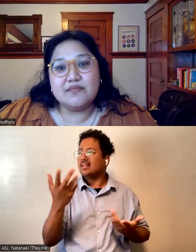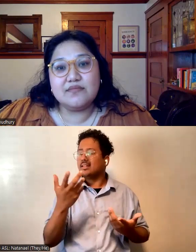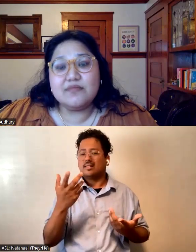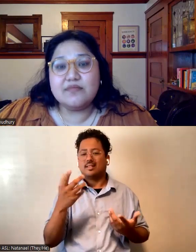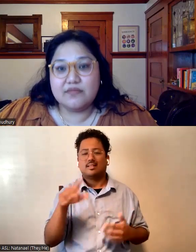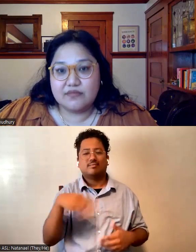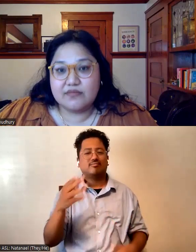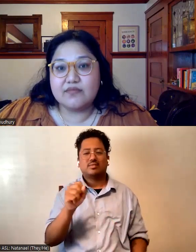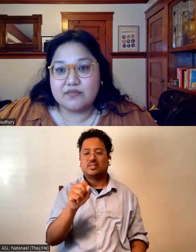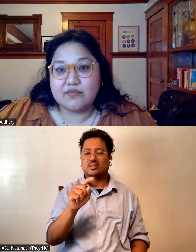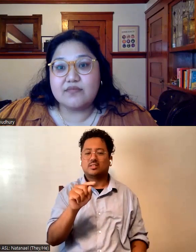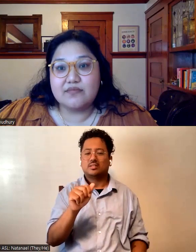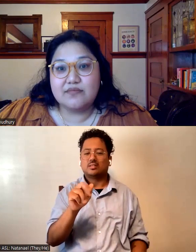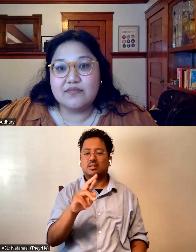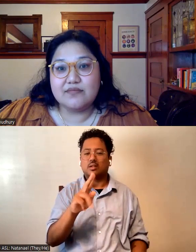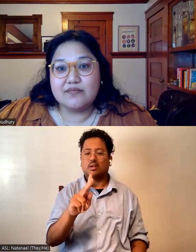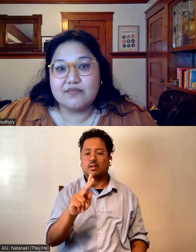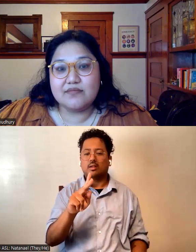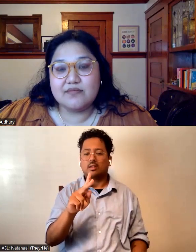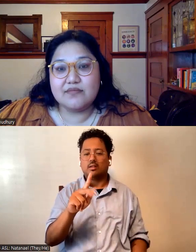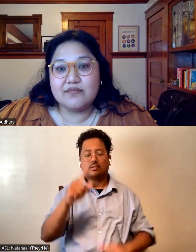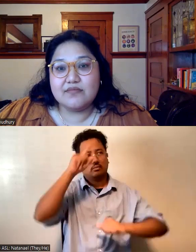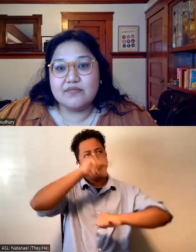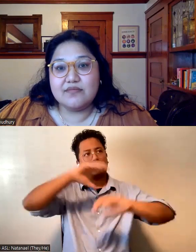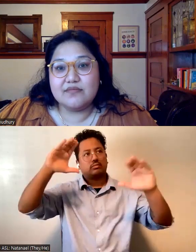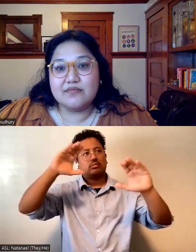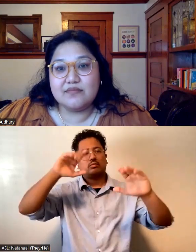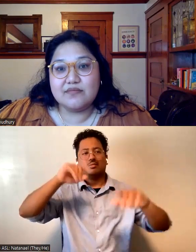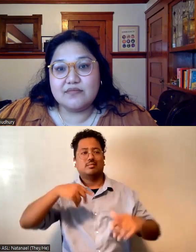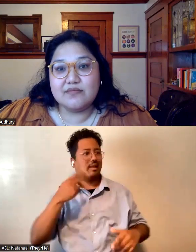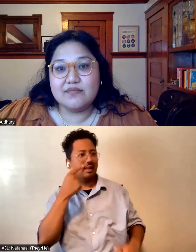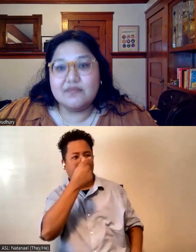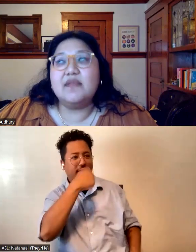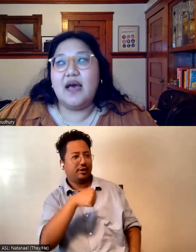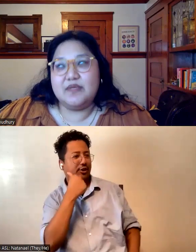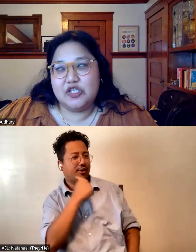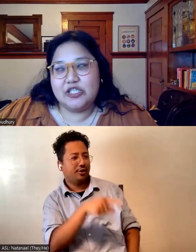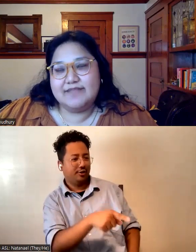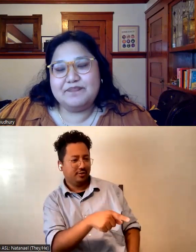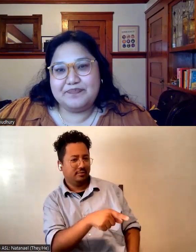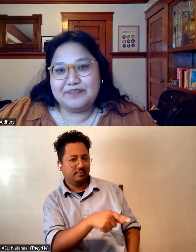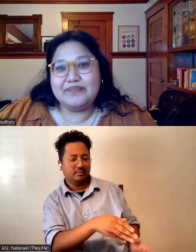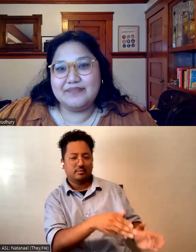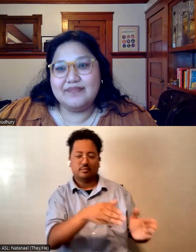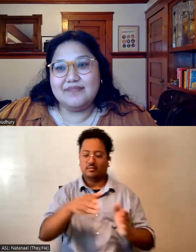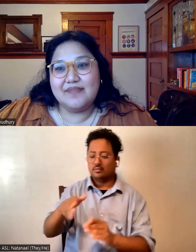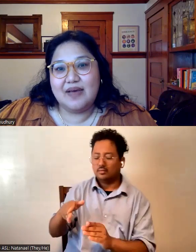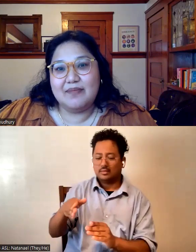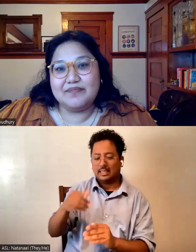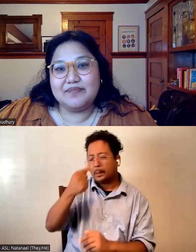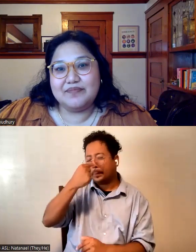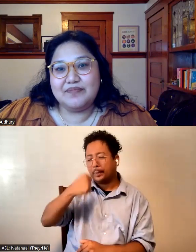imagery between like thin girls in mukbang and the starving Asian.